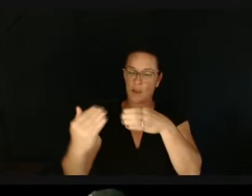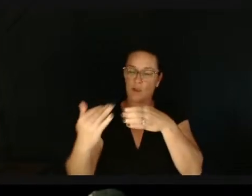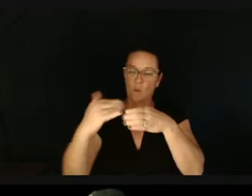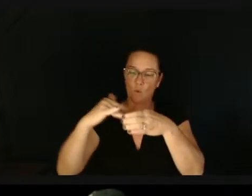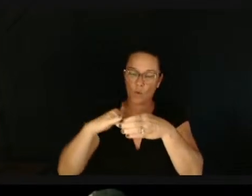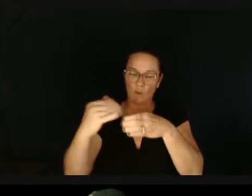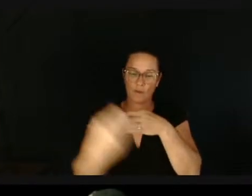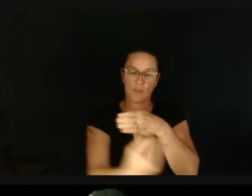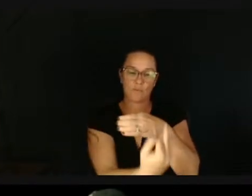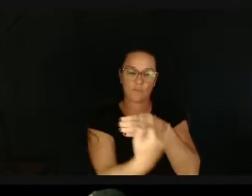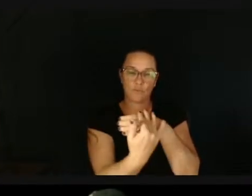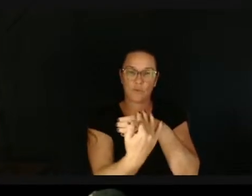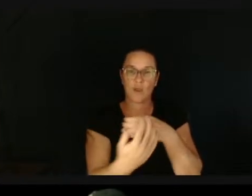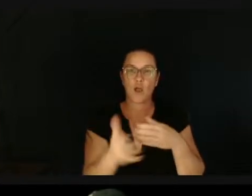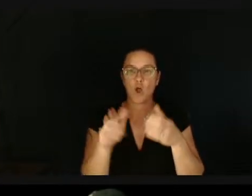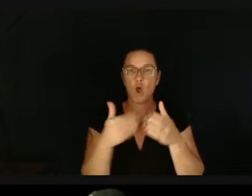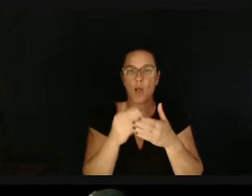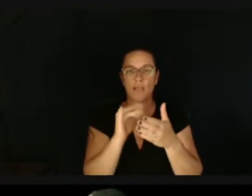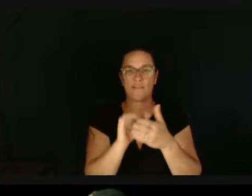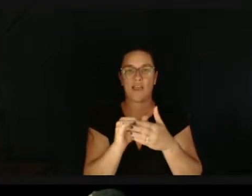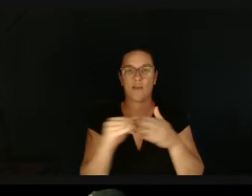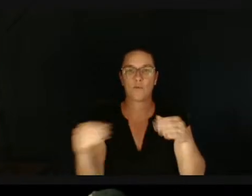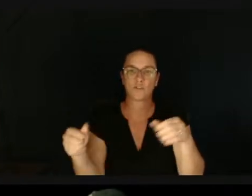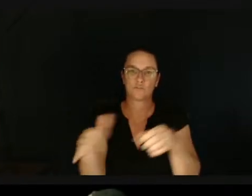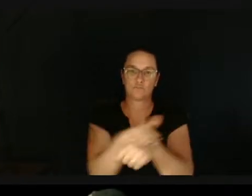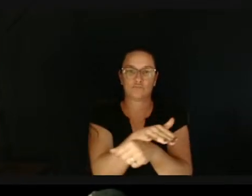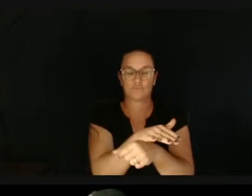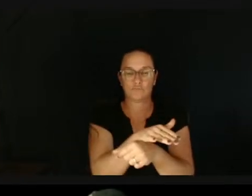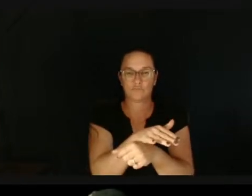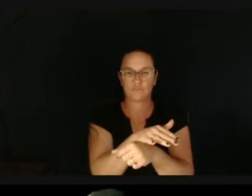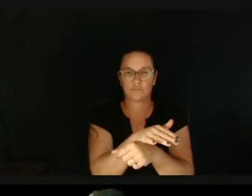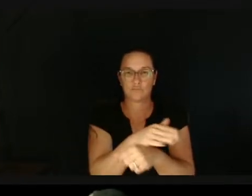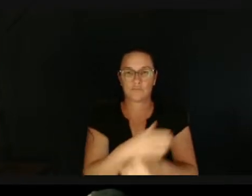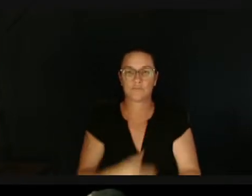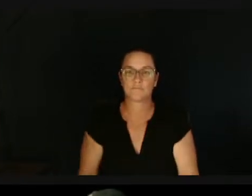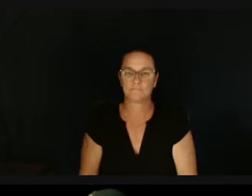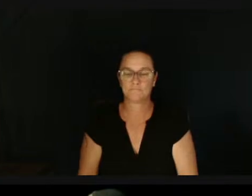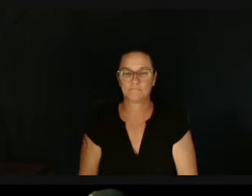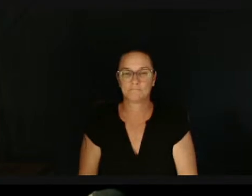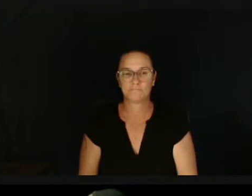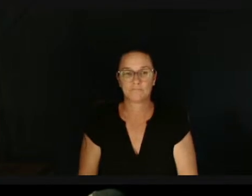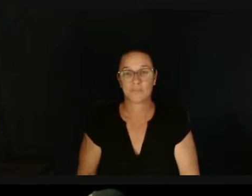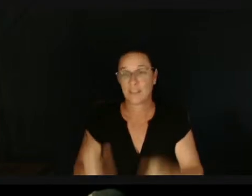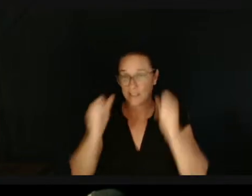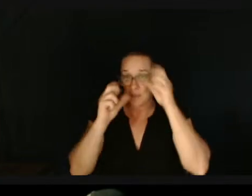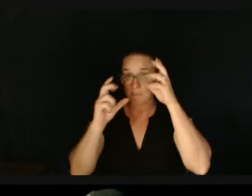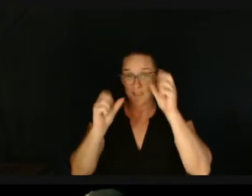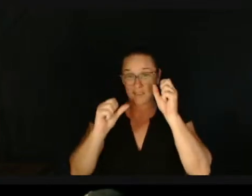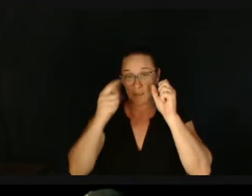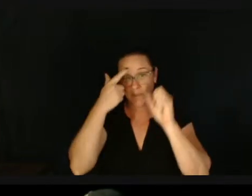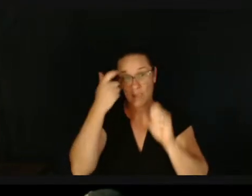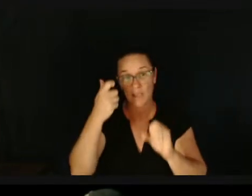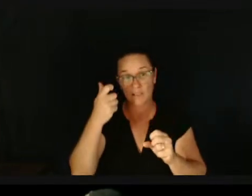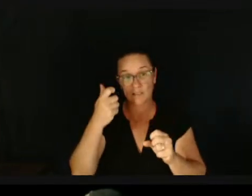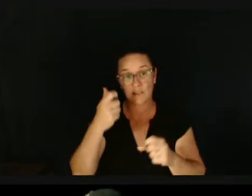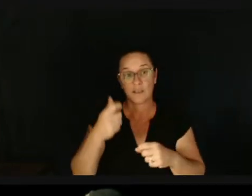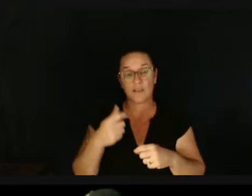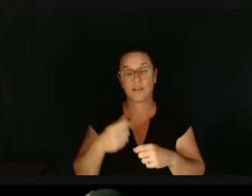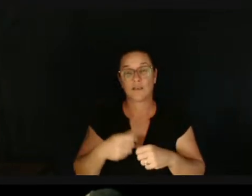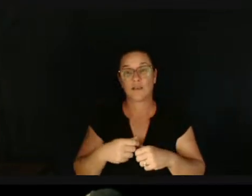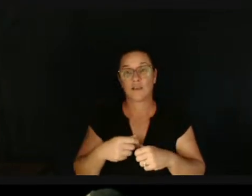at this rate with these ooze ups that these features might get buried in this area, which is really amazing because at the time they seem to